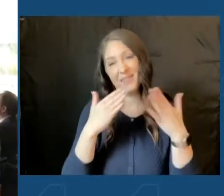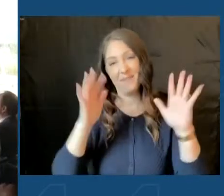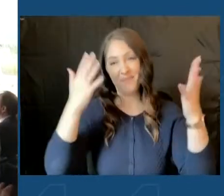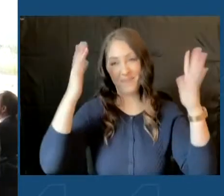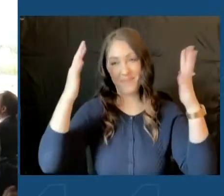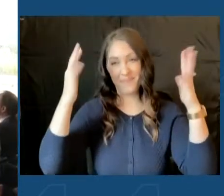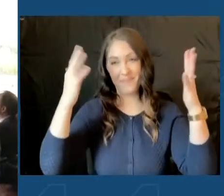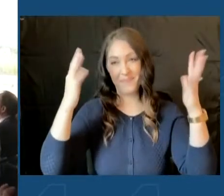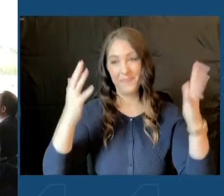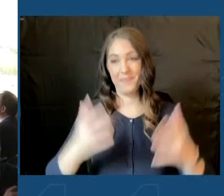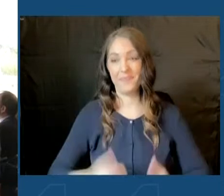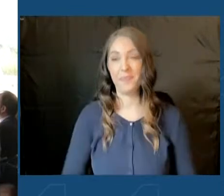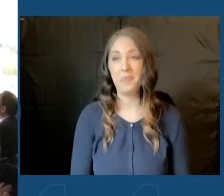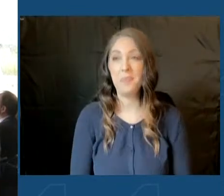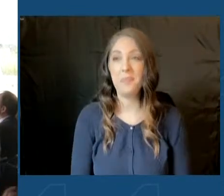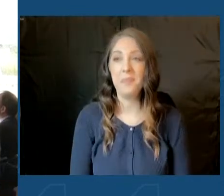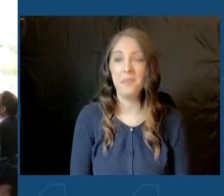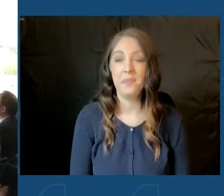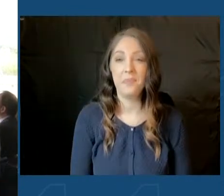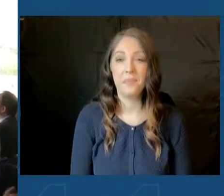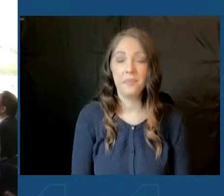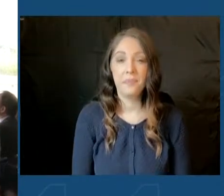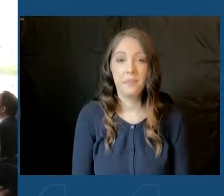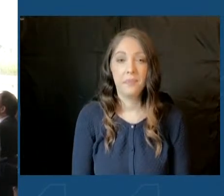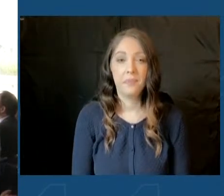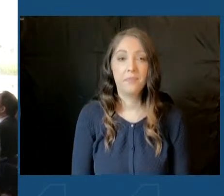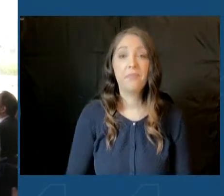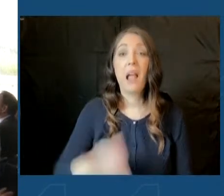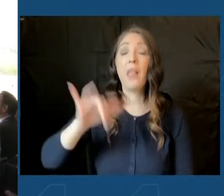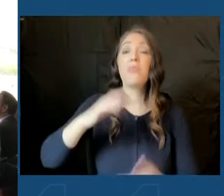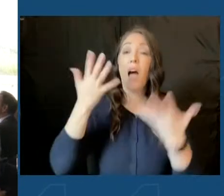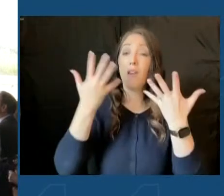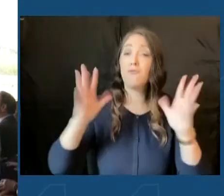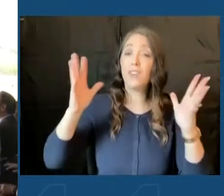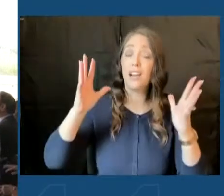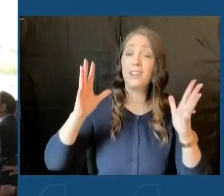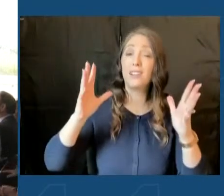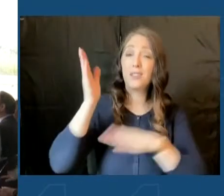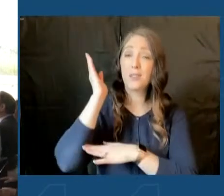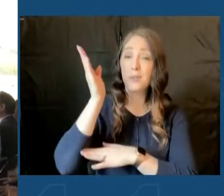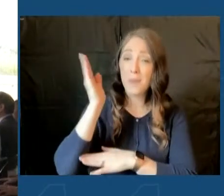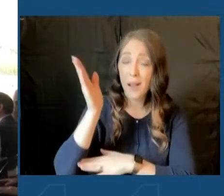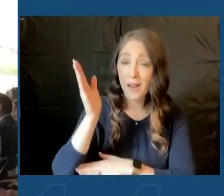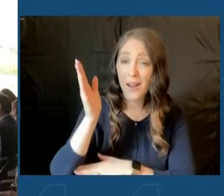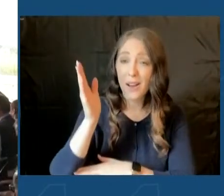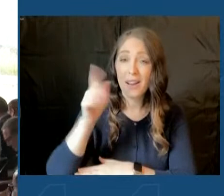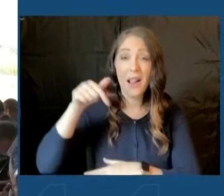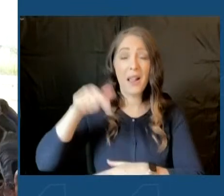This concludes our program. Thank you all for coming.